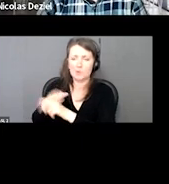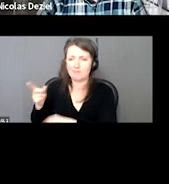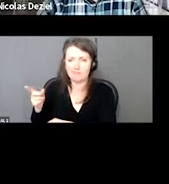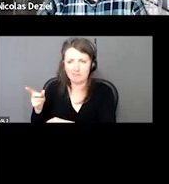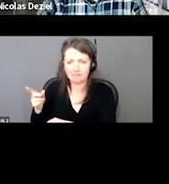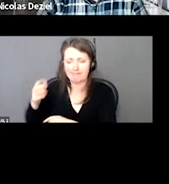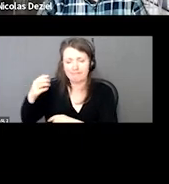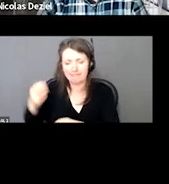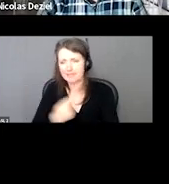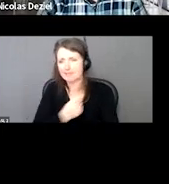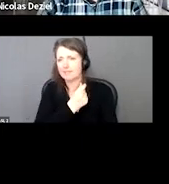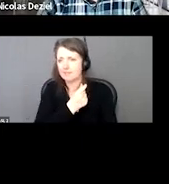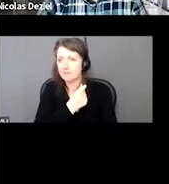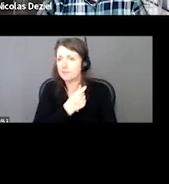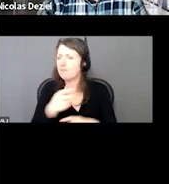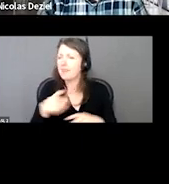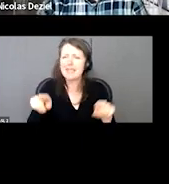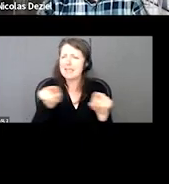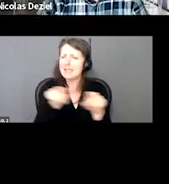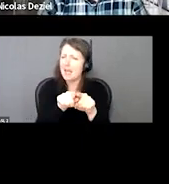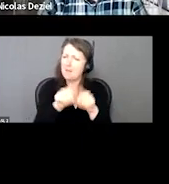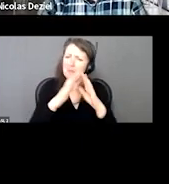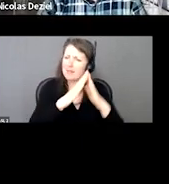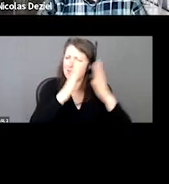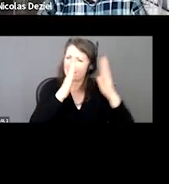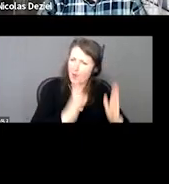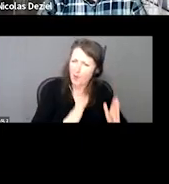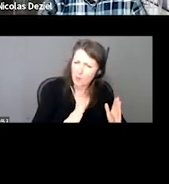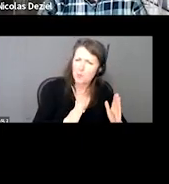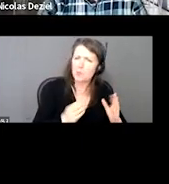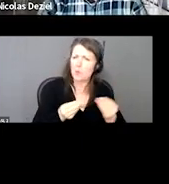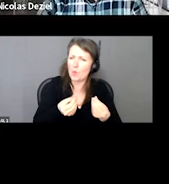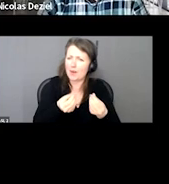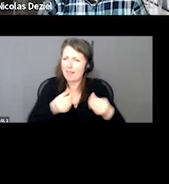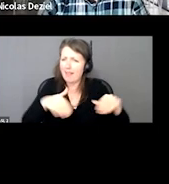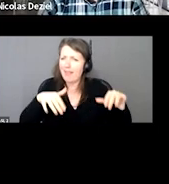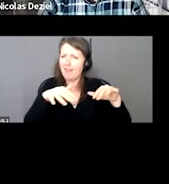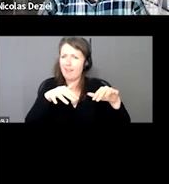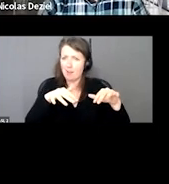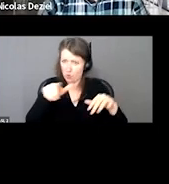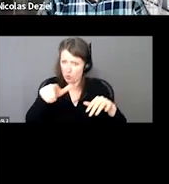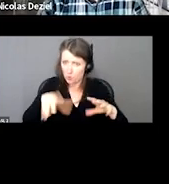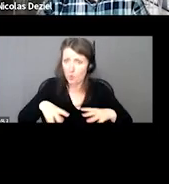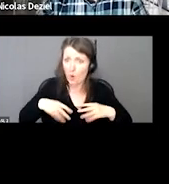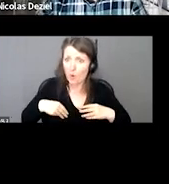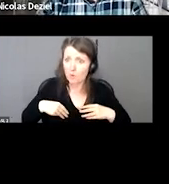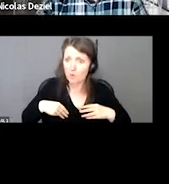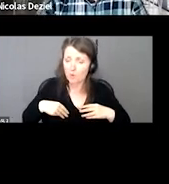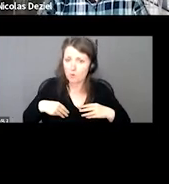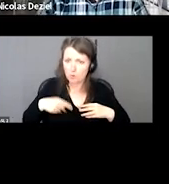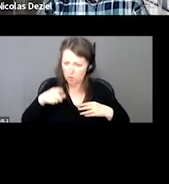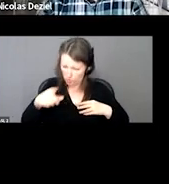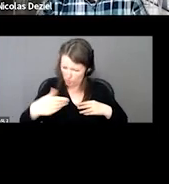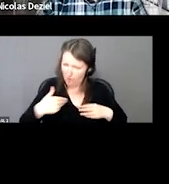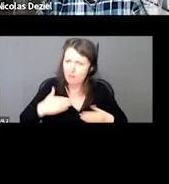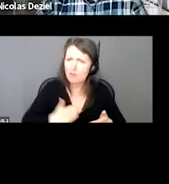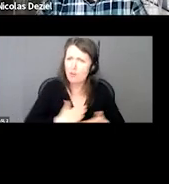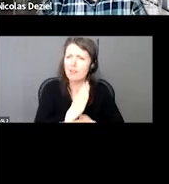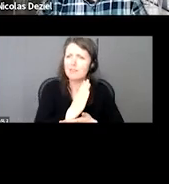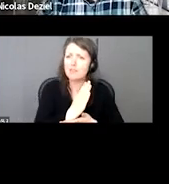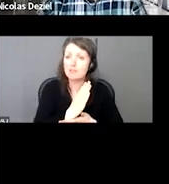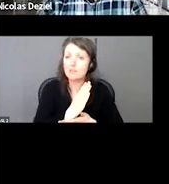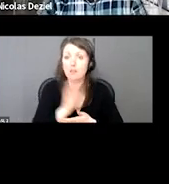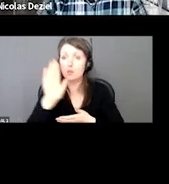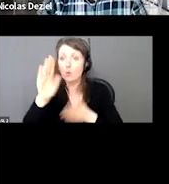own a house or land, as I mentioned earlier in the presentation, you have rights. So if someone comes into your house, you have the right to say, get